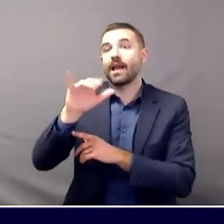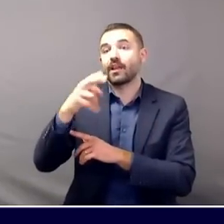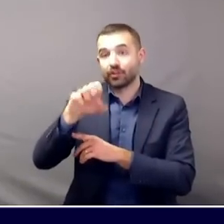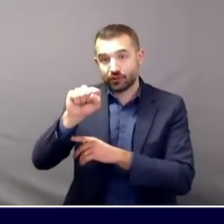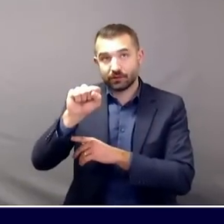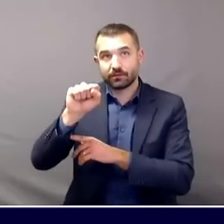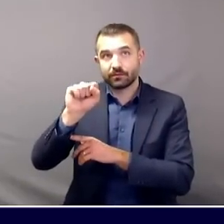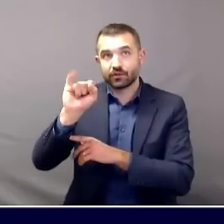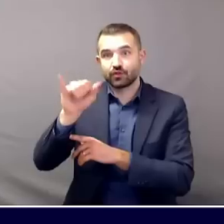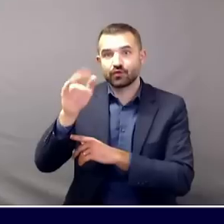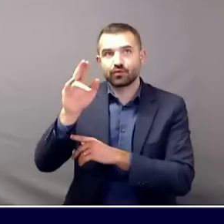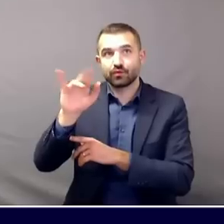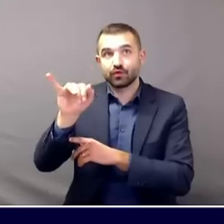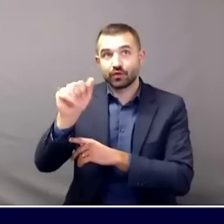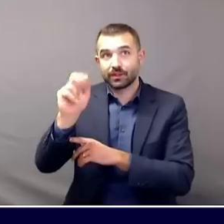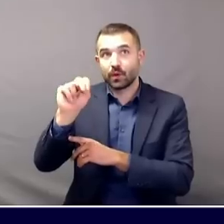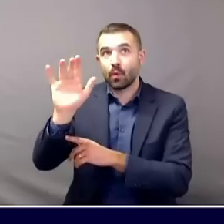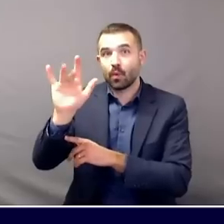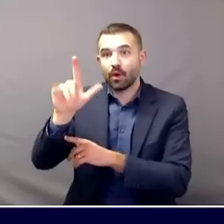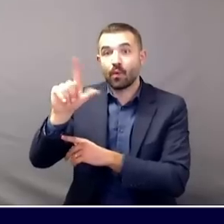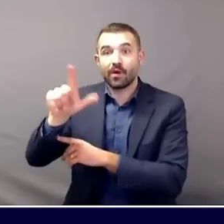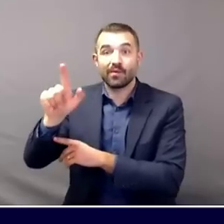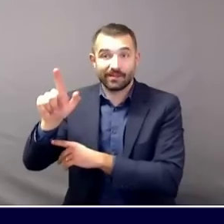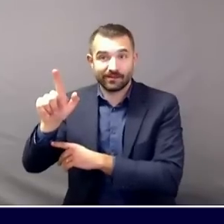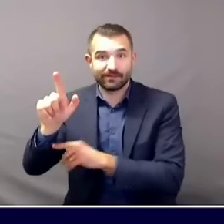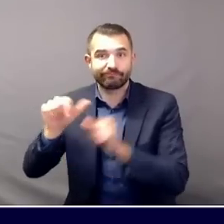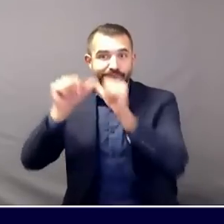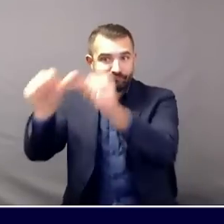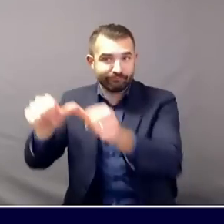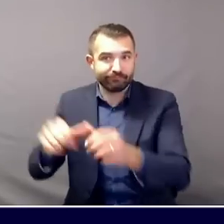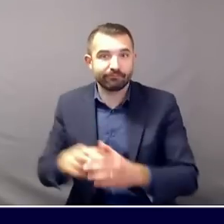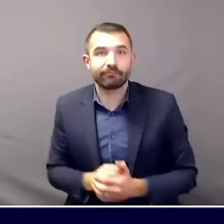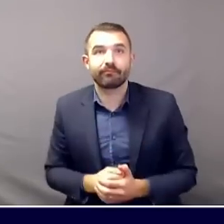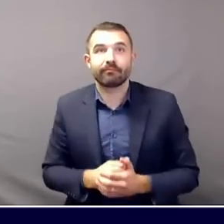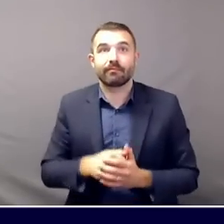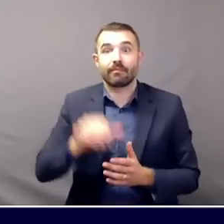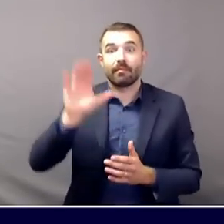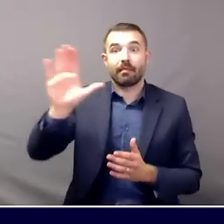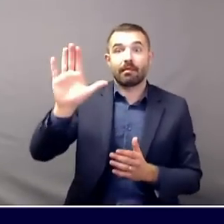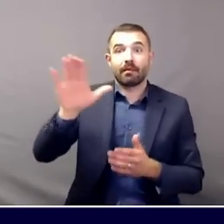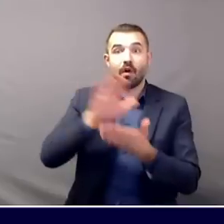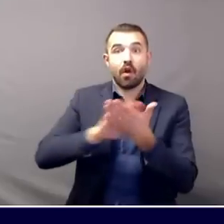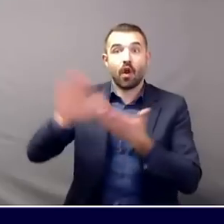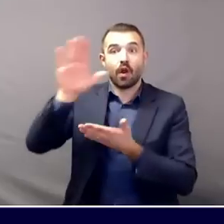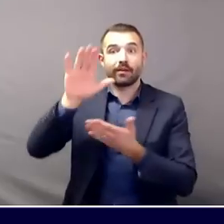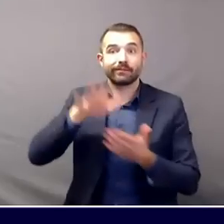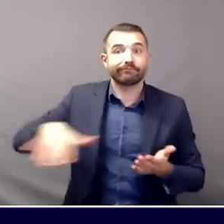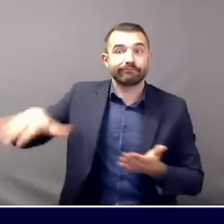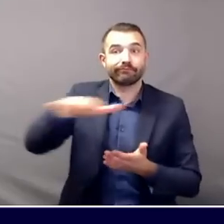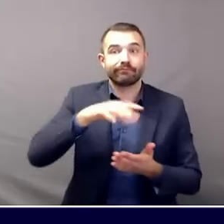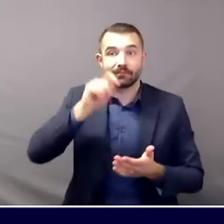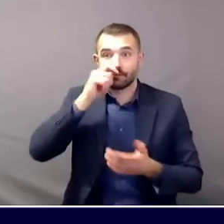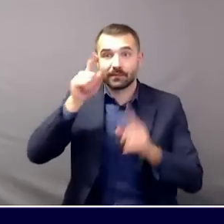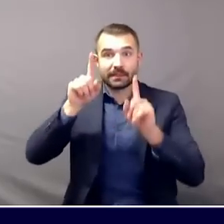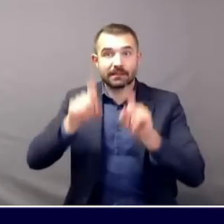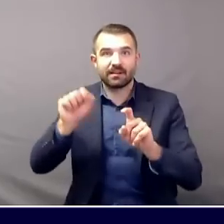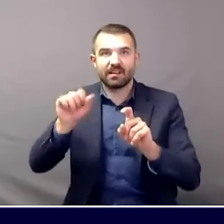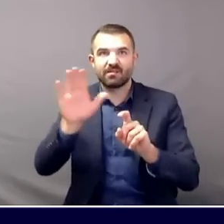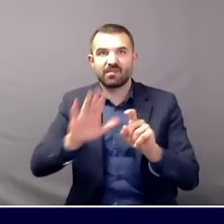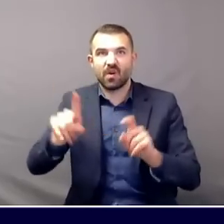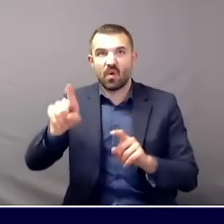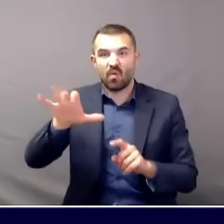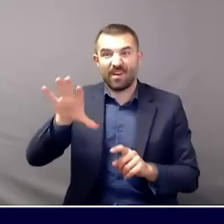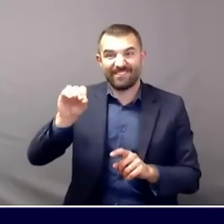Maine system. The campus-based testing center will have the capacity to conduct an average of 150 tests per